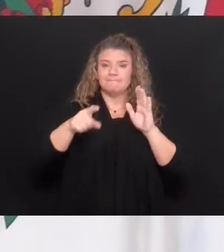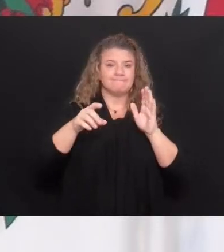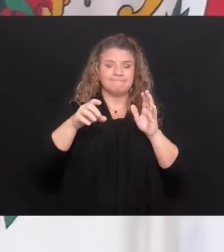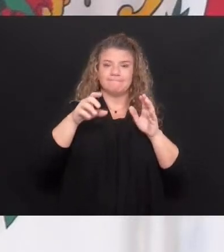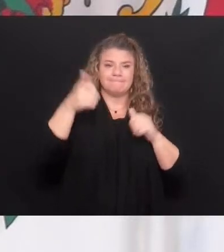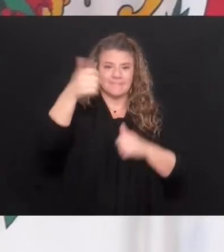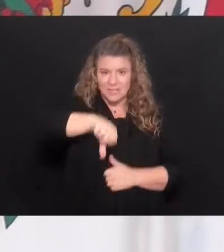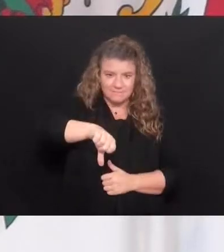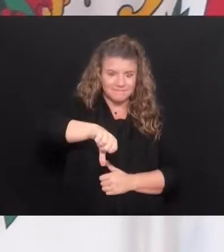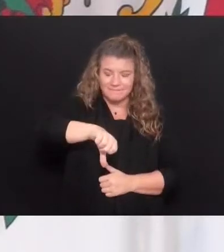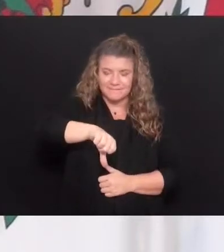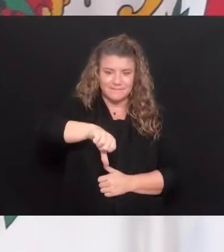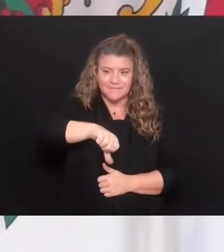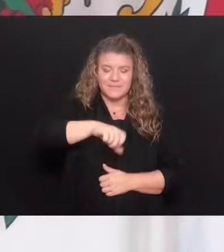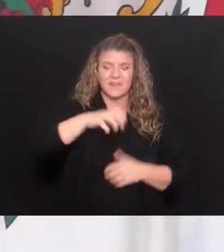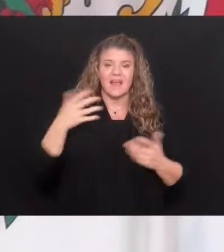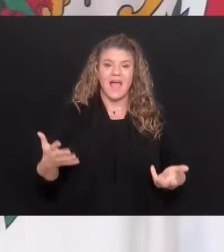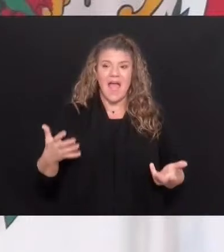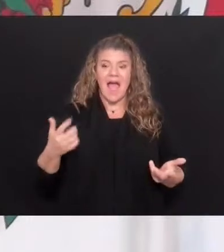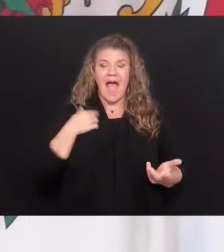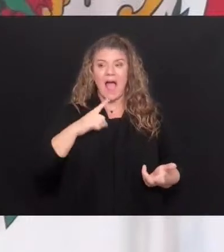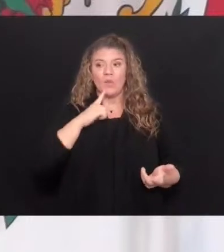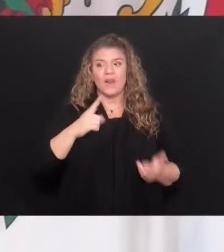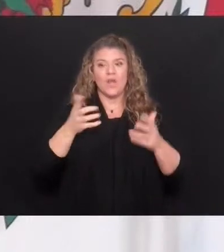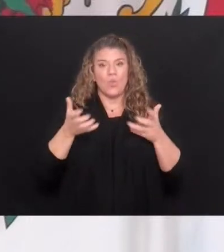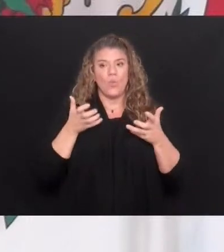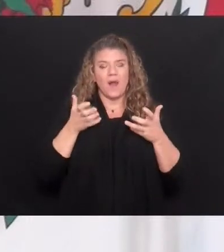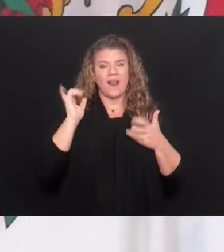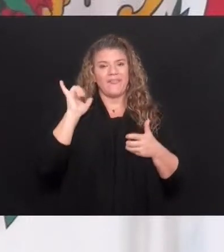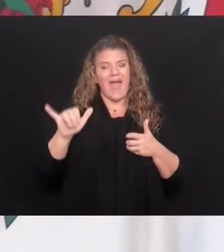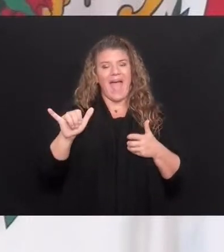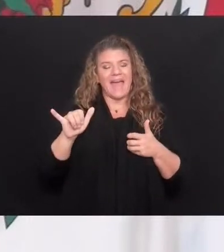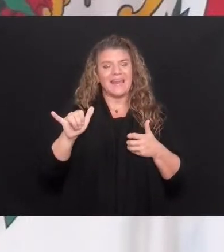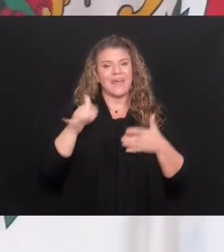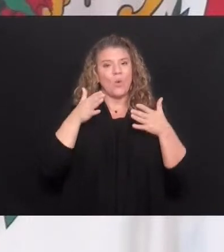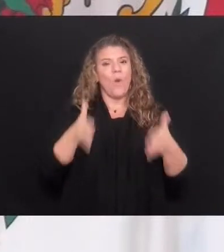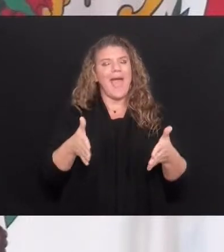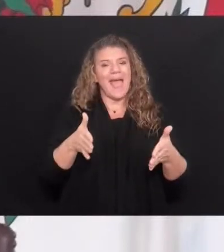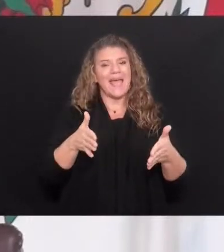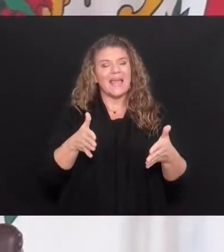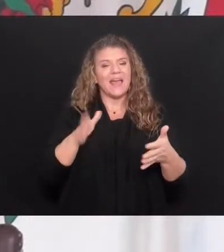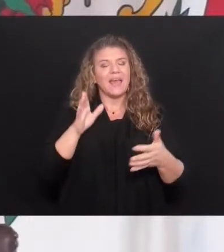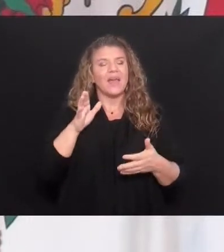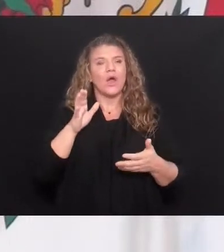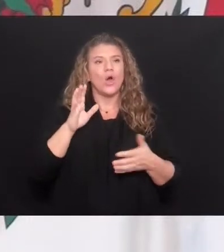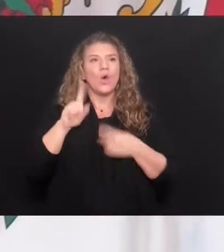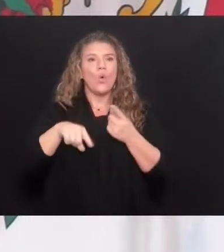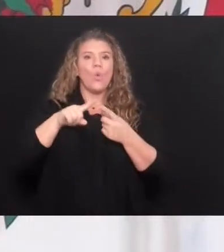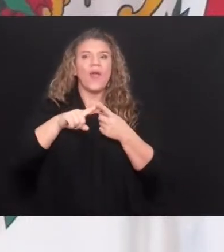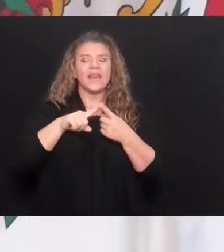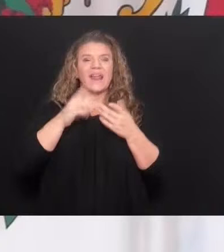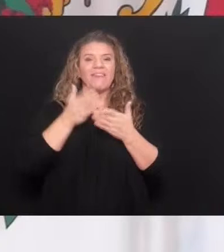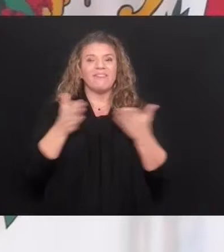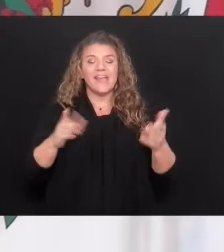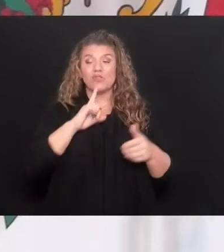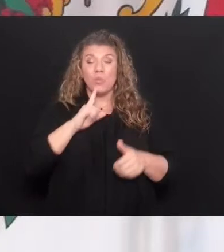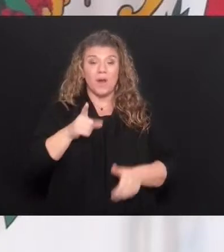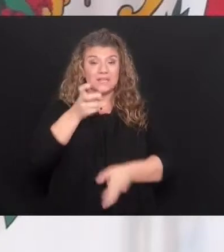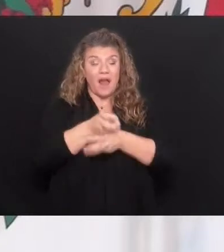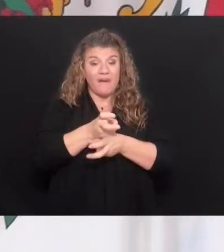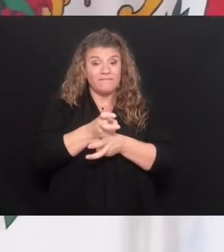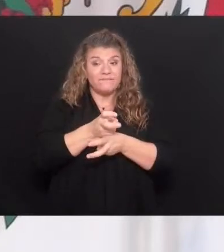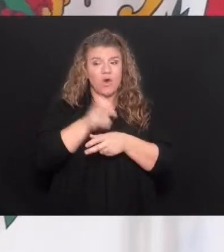down. You know, I absolutely wanted it in a way that you know, when things were really tough on